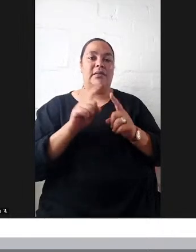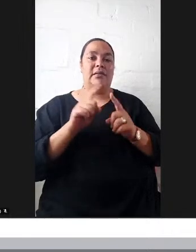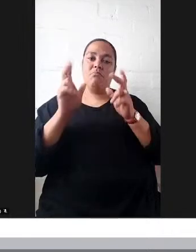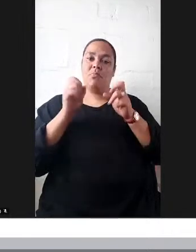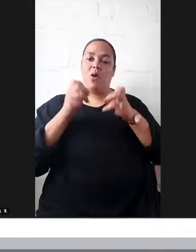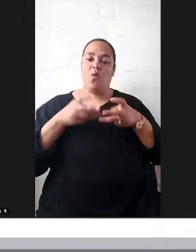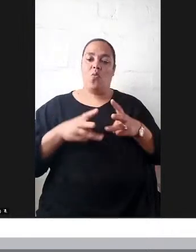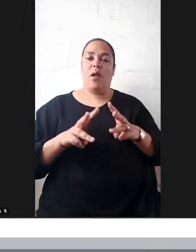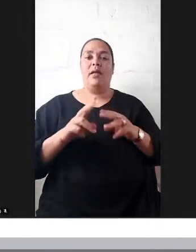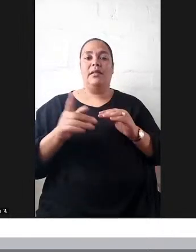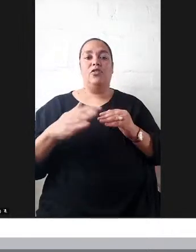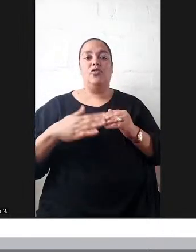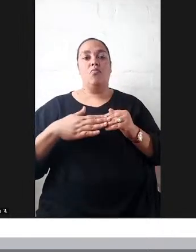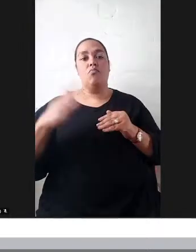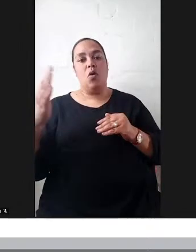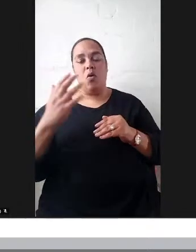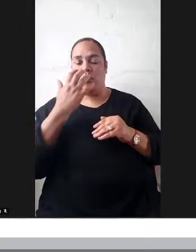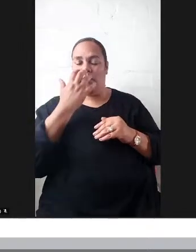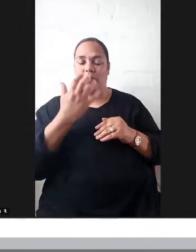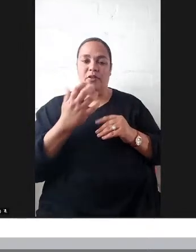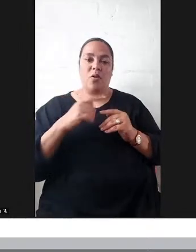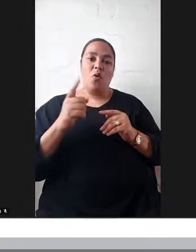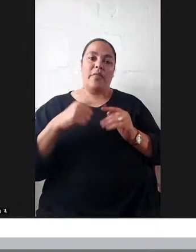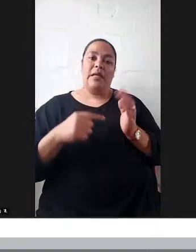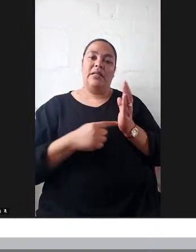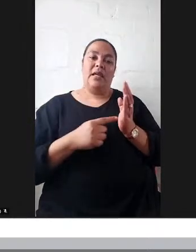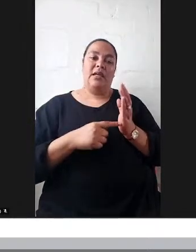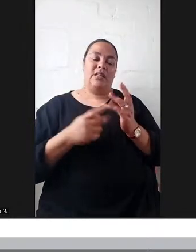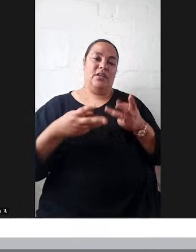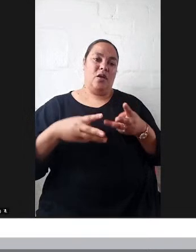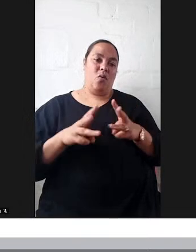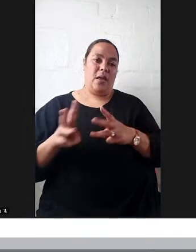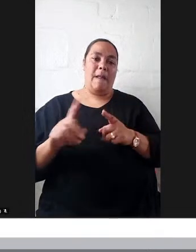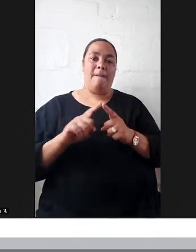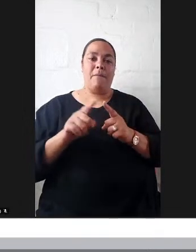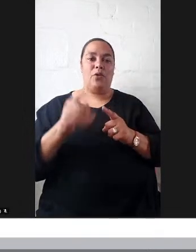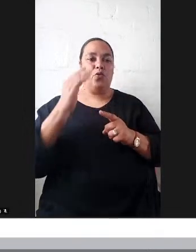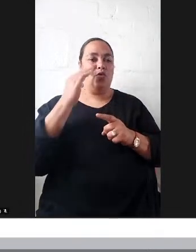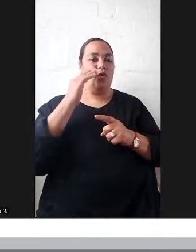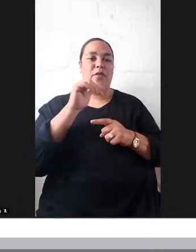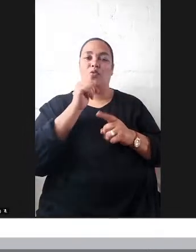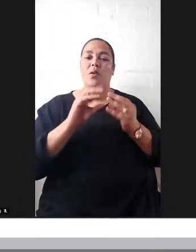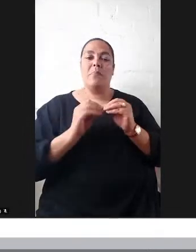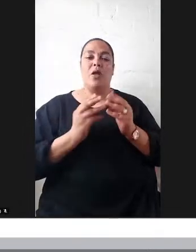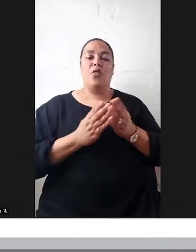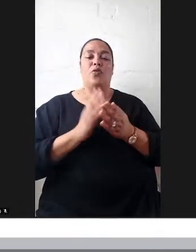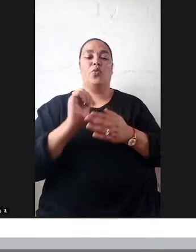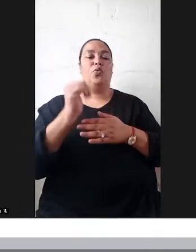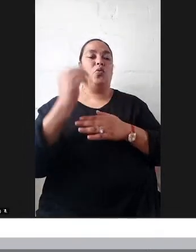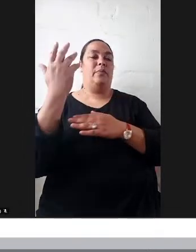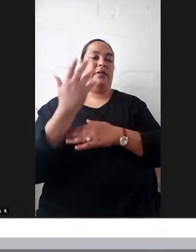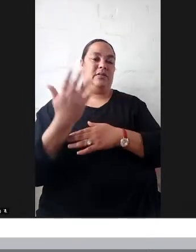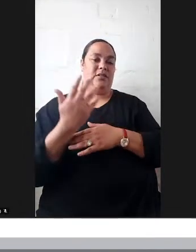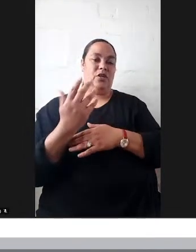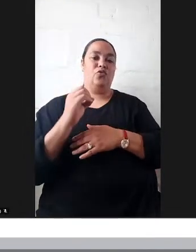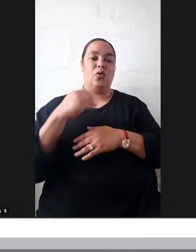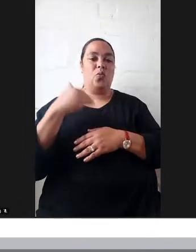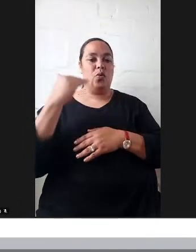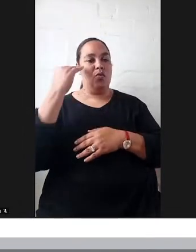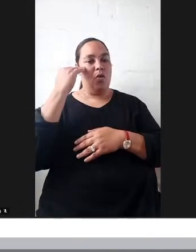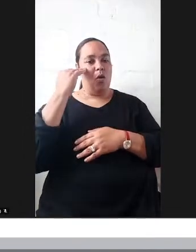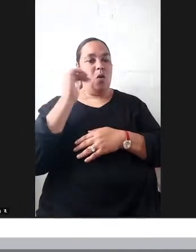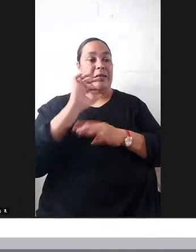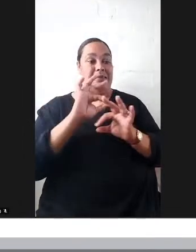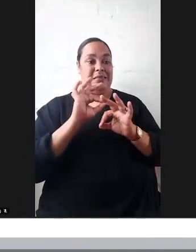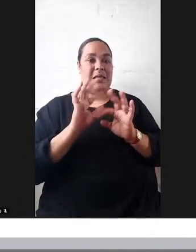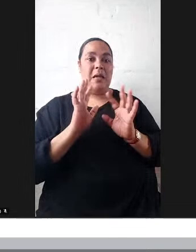more of a technical nature, you know, is not created through the presentation. So we know that this is just a